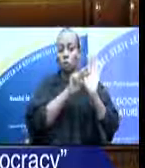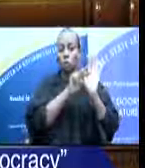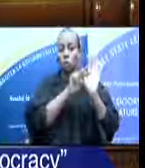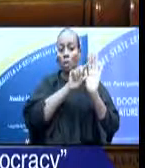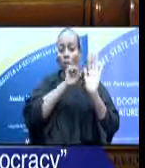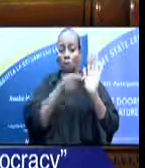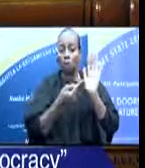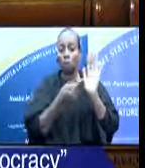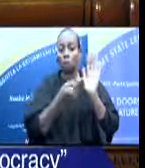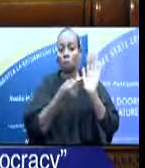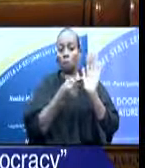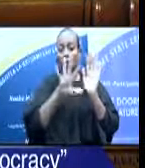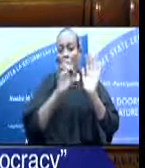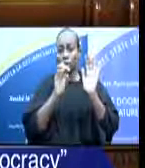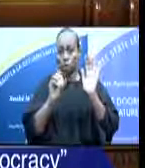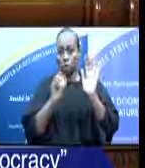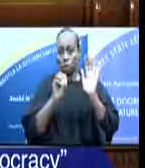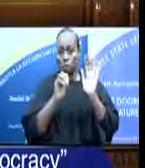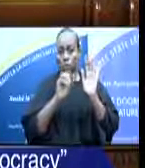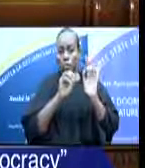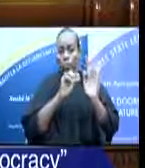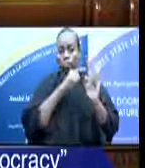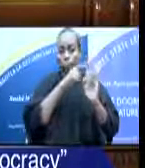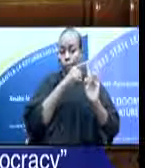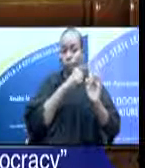202,504 confirmed,